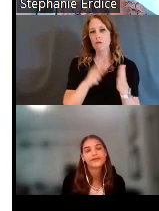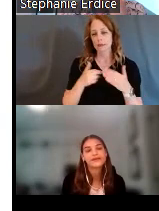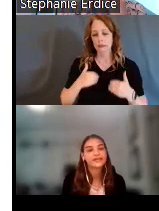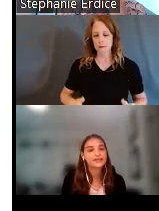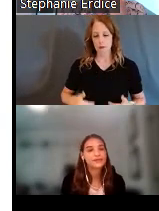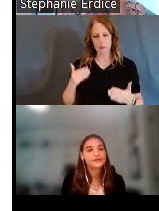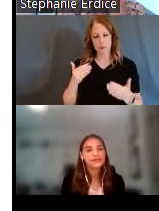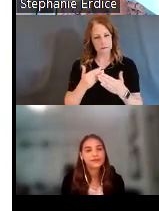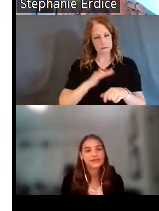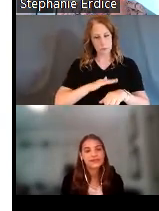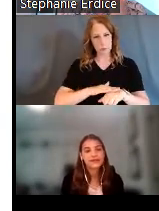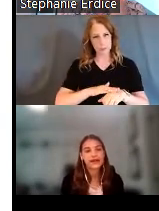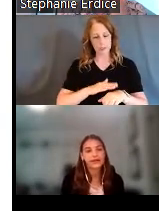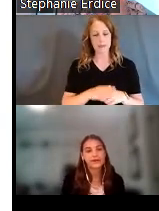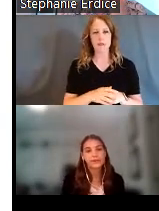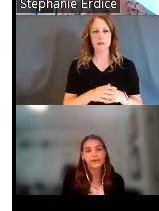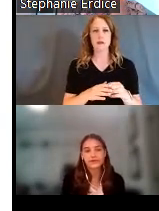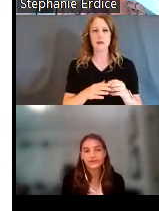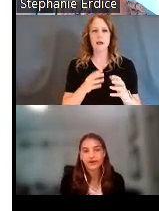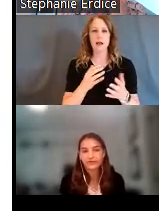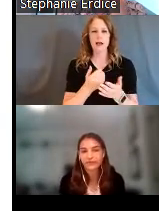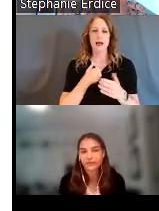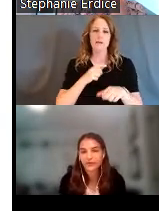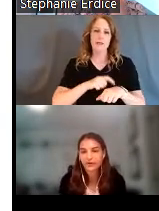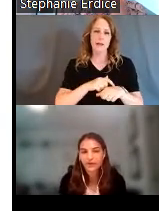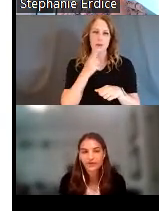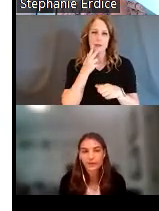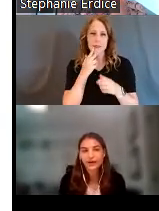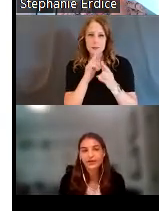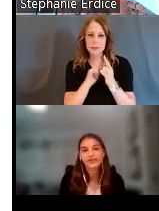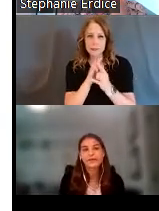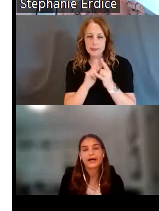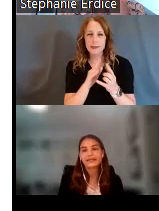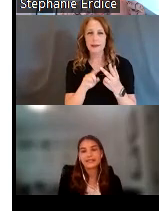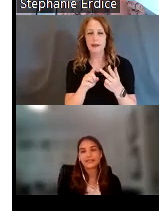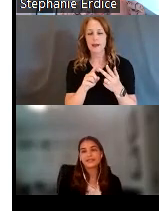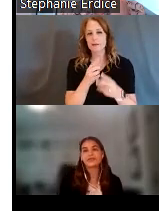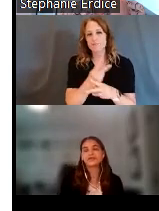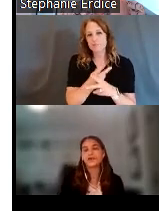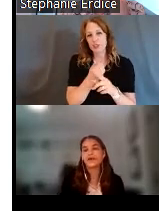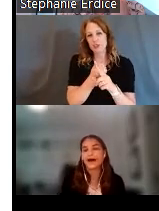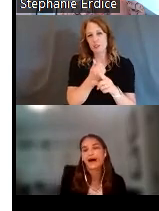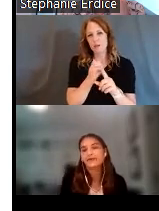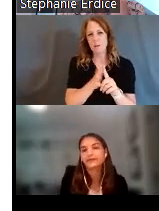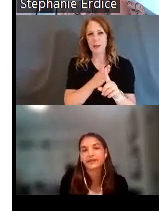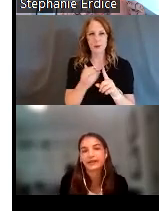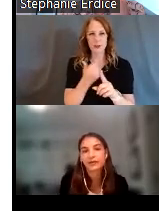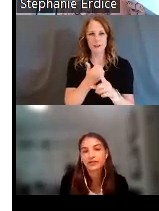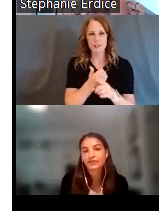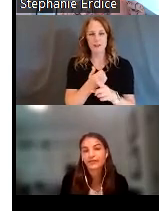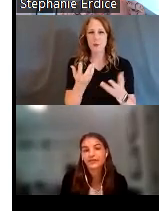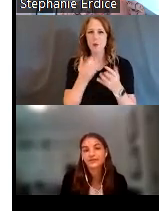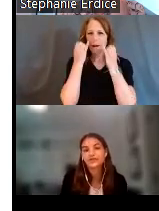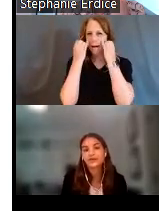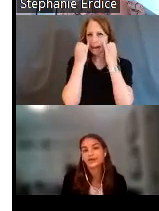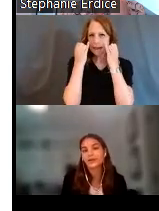signs, taking time for intimacy, and pampering yourself. So what are some ideas that you all have